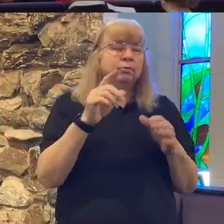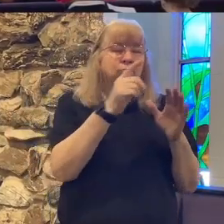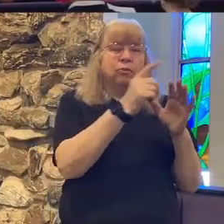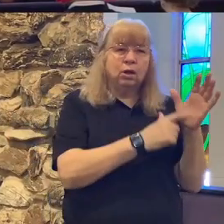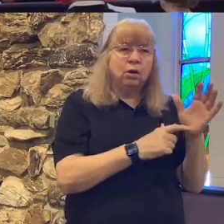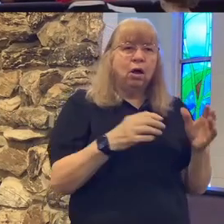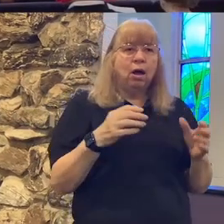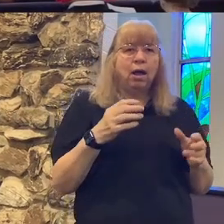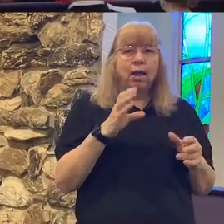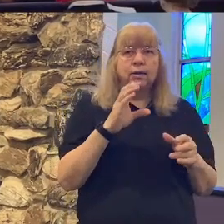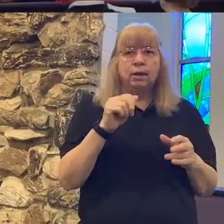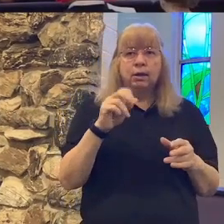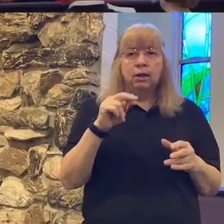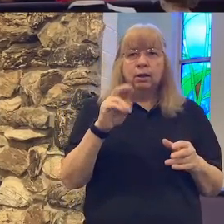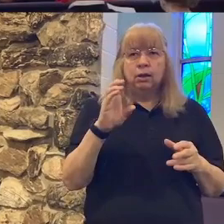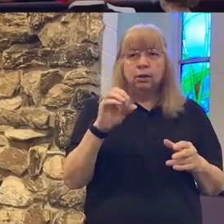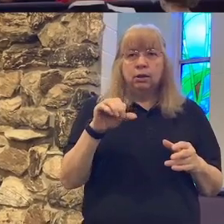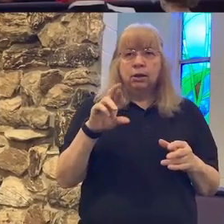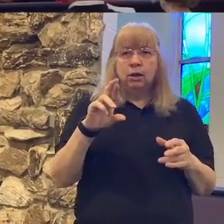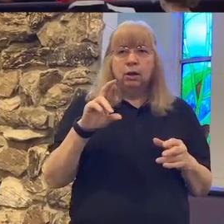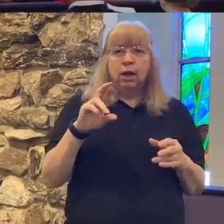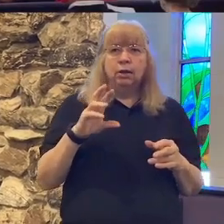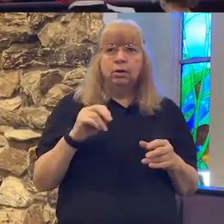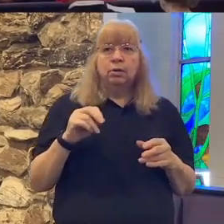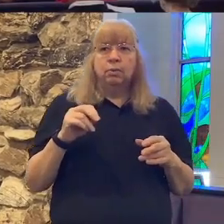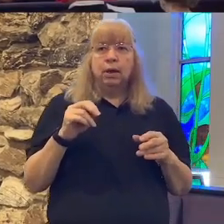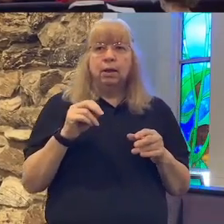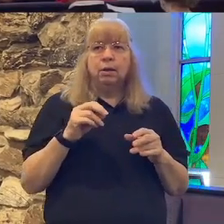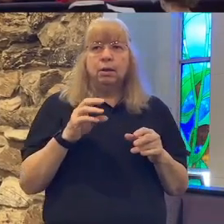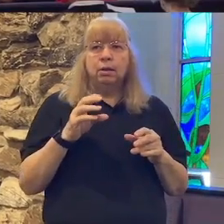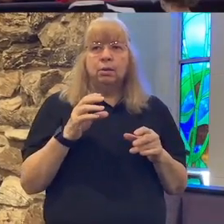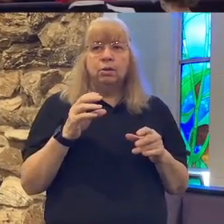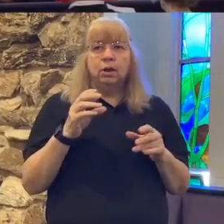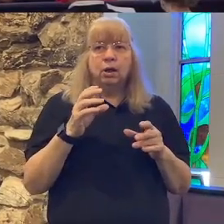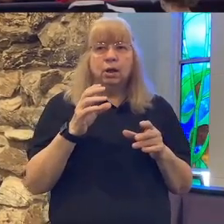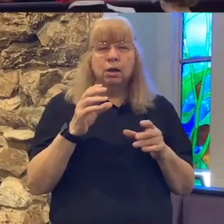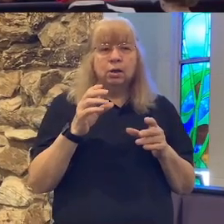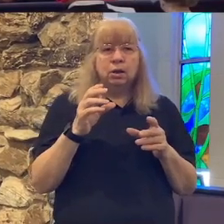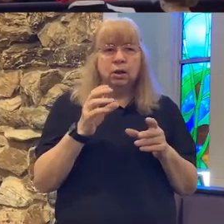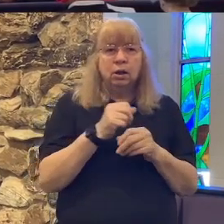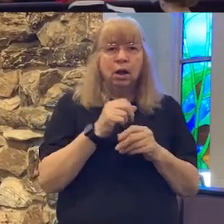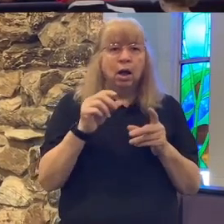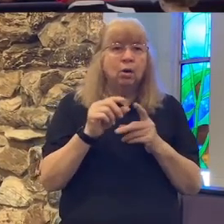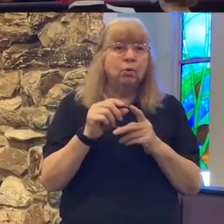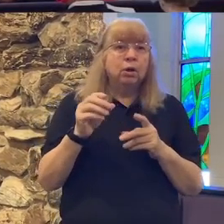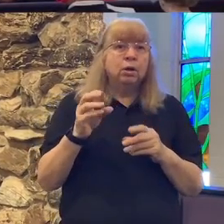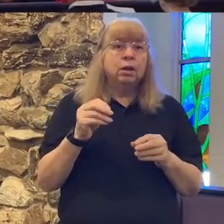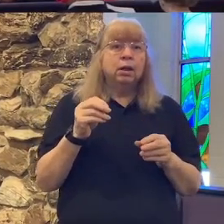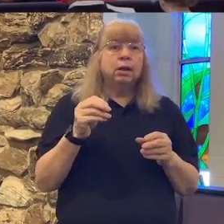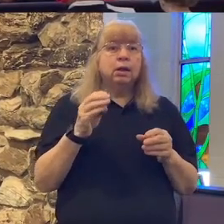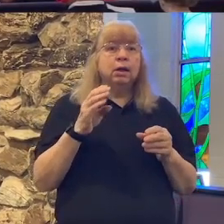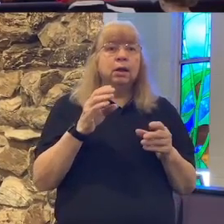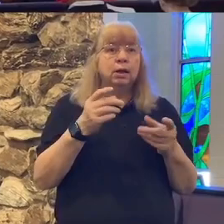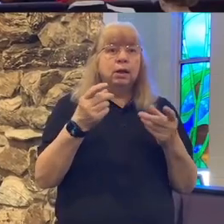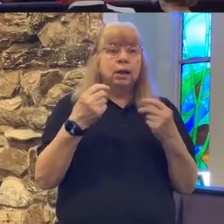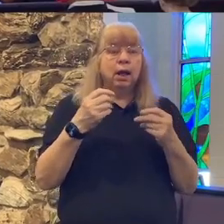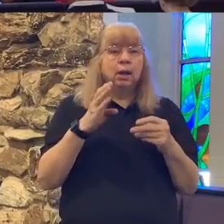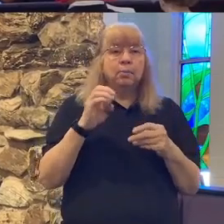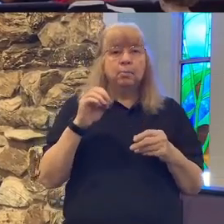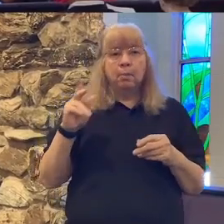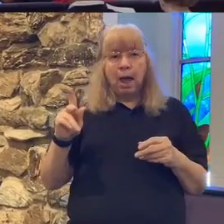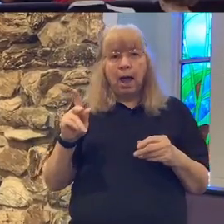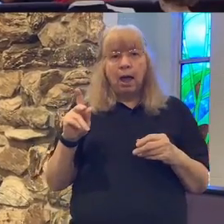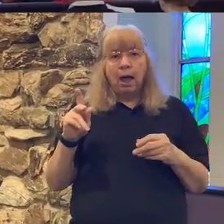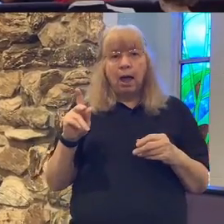it was in remission. Well, she got word yesterday that it came back with a vengeance, and there's